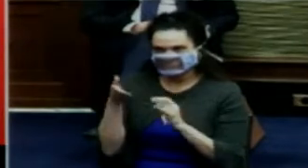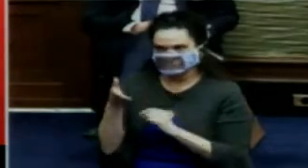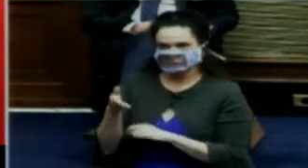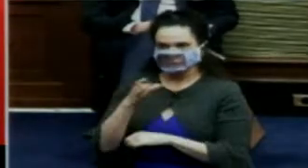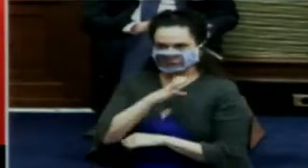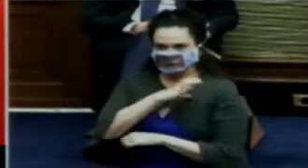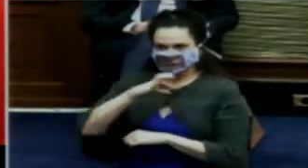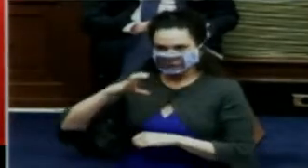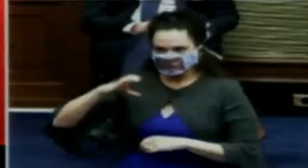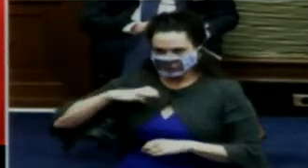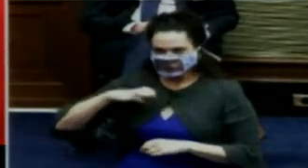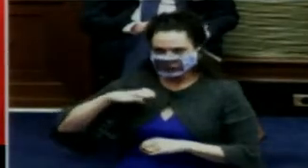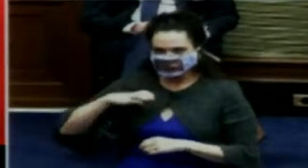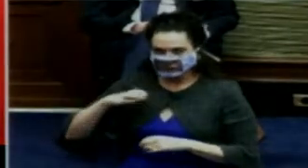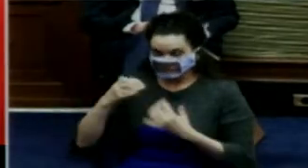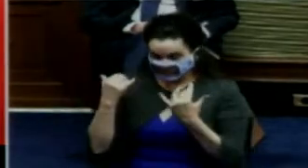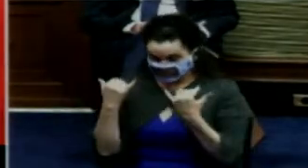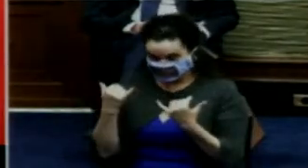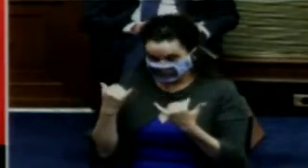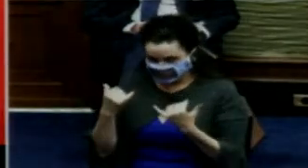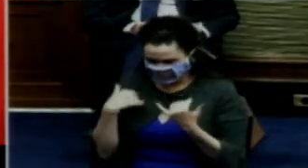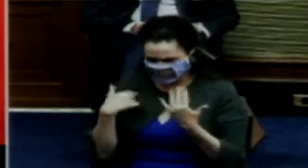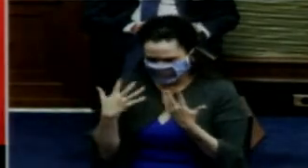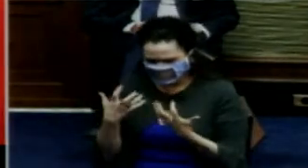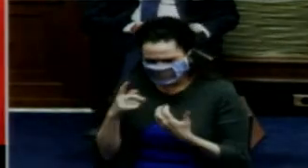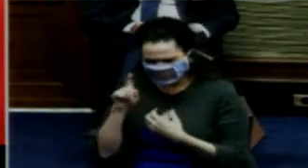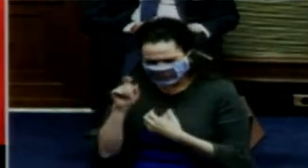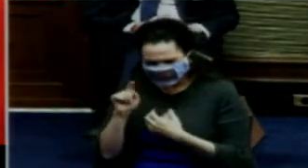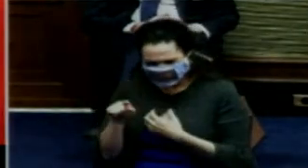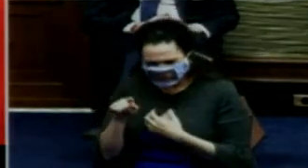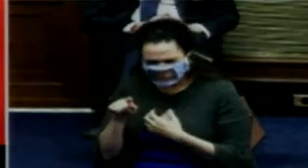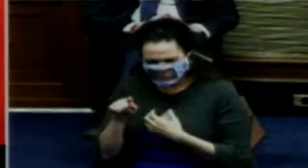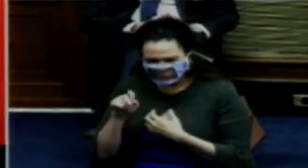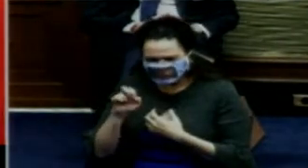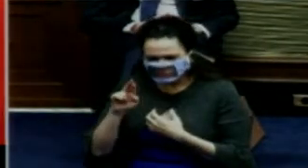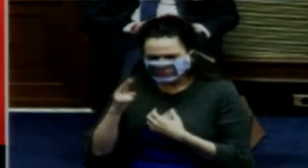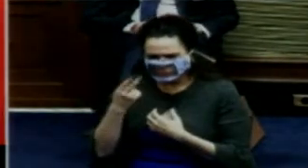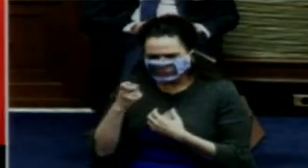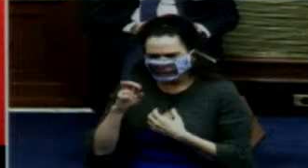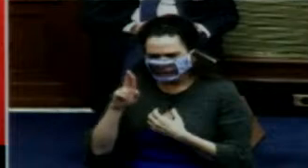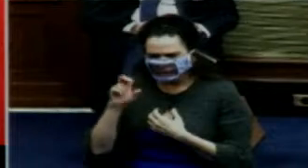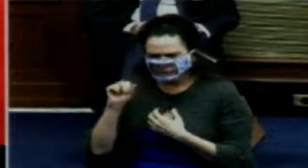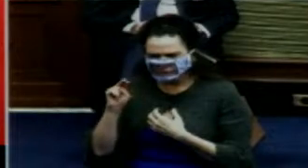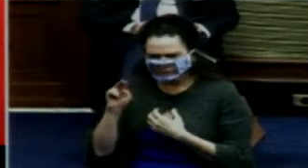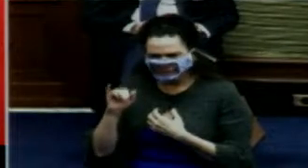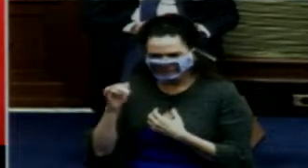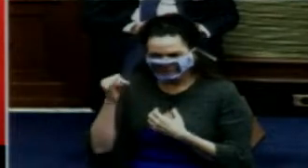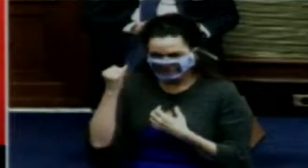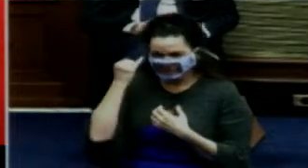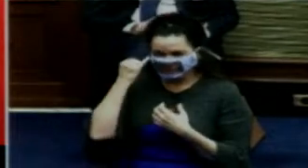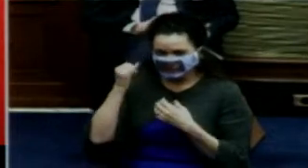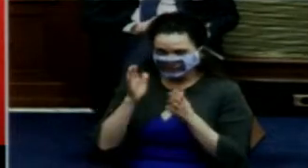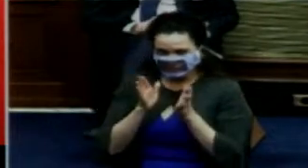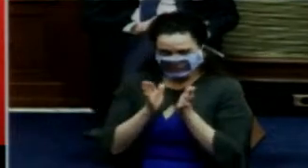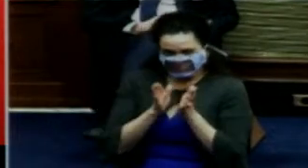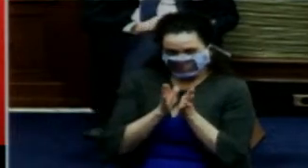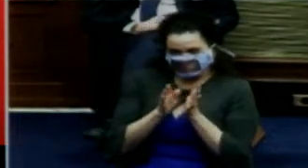So Wade, I'd like to ask you, this notion of small